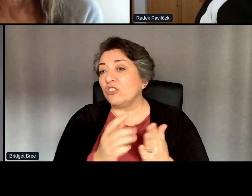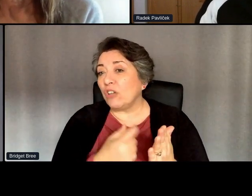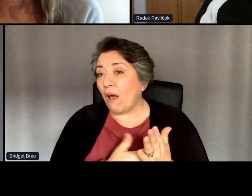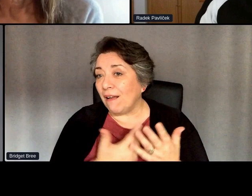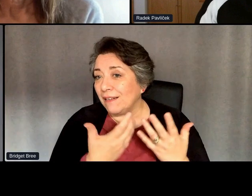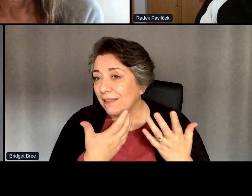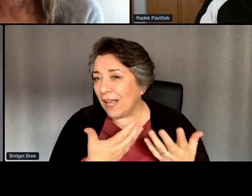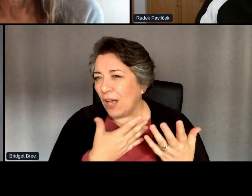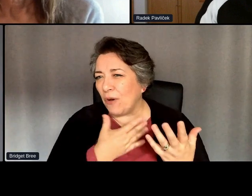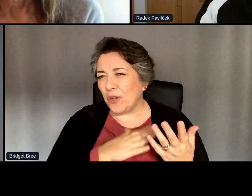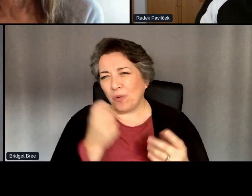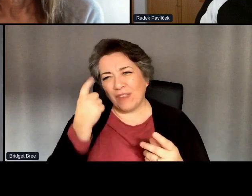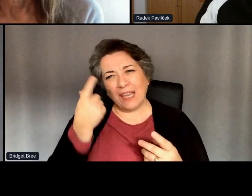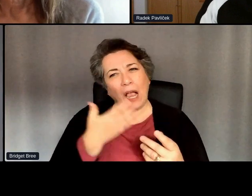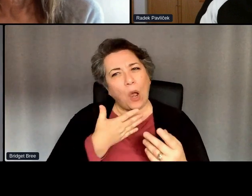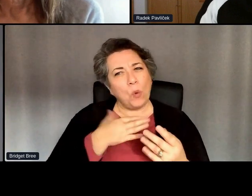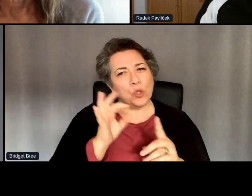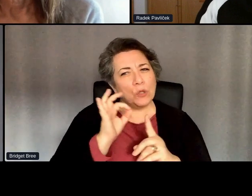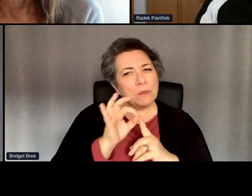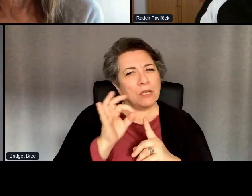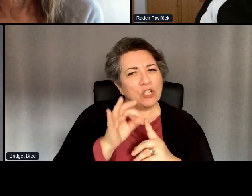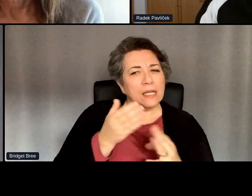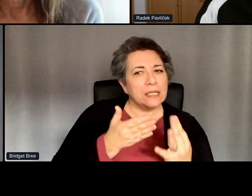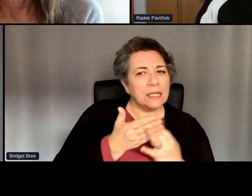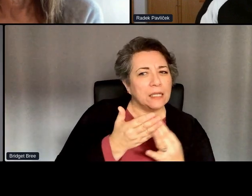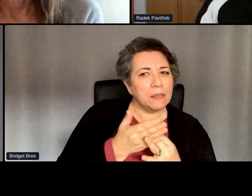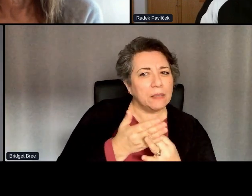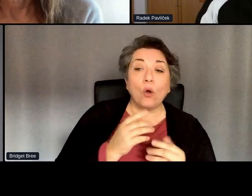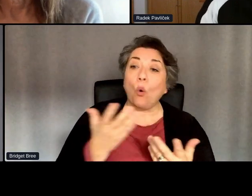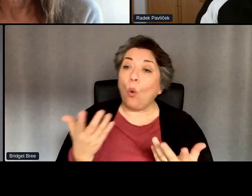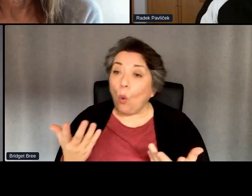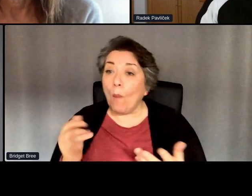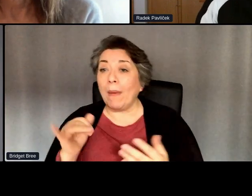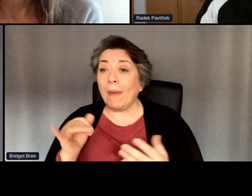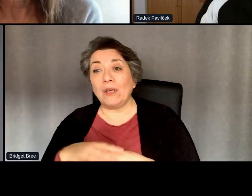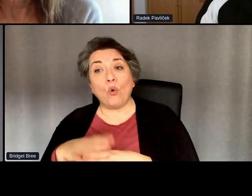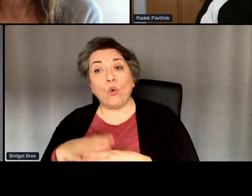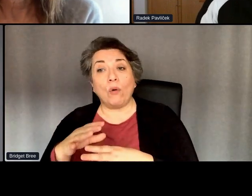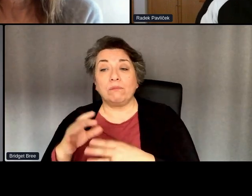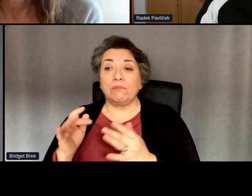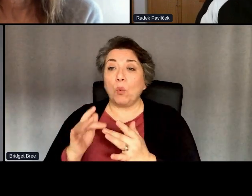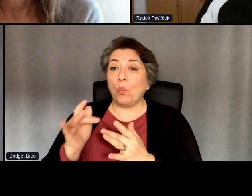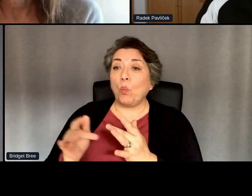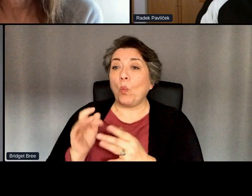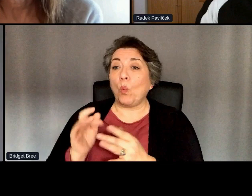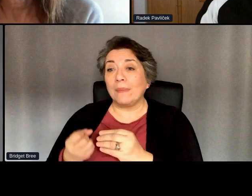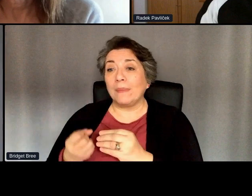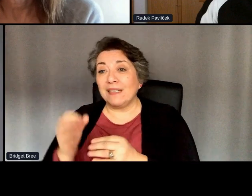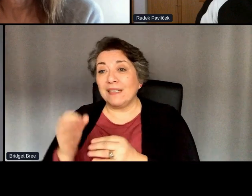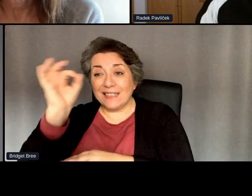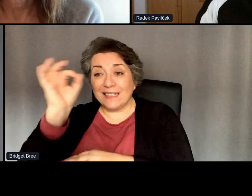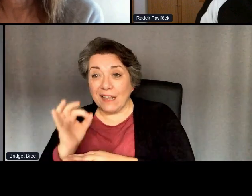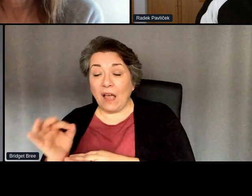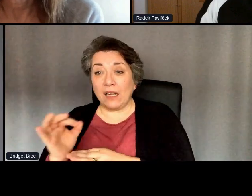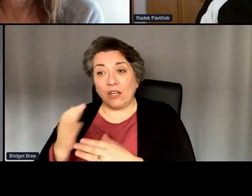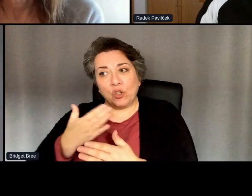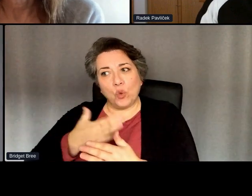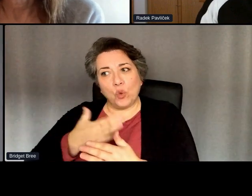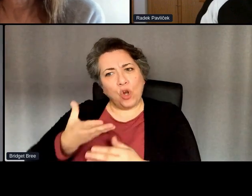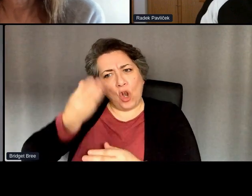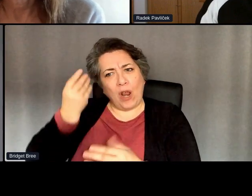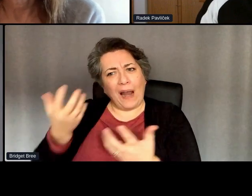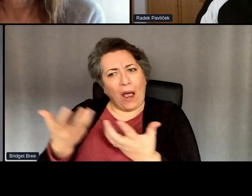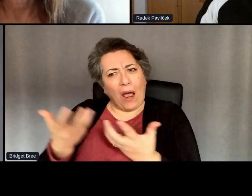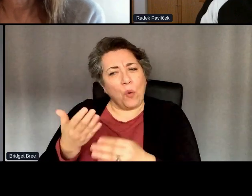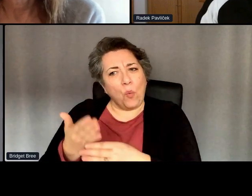perspective, or you're a designer and you want to learn more about how things work, then CPAC would be for you. You don't need any type of experience. You need